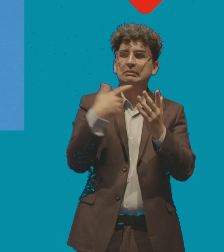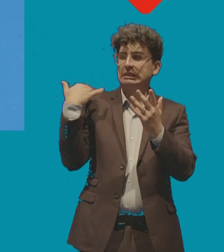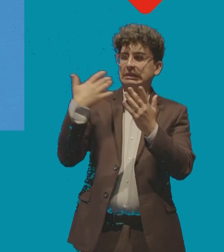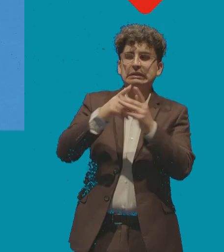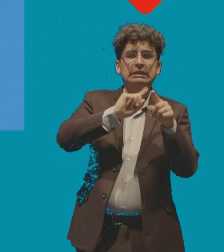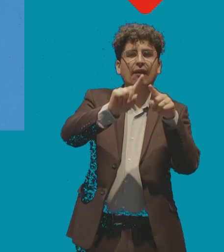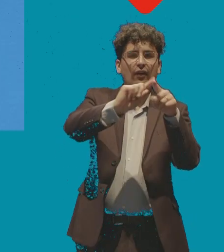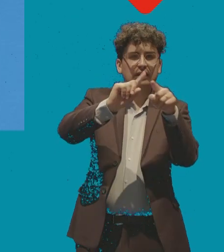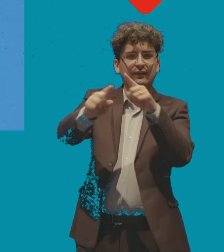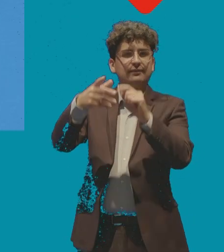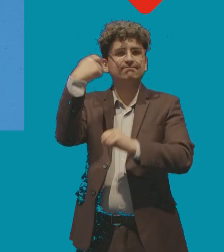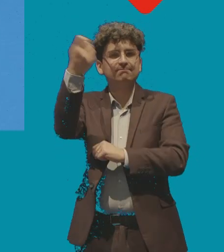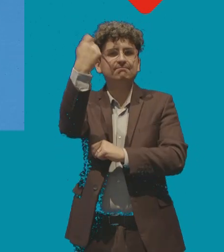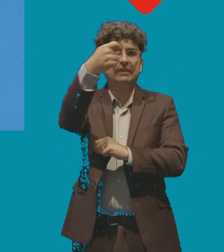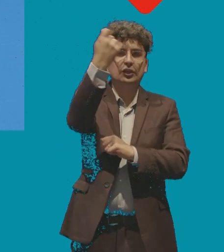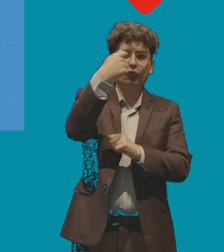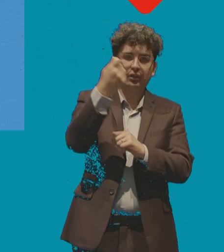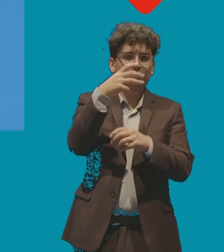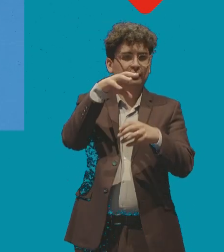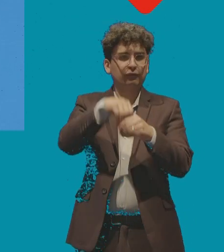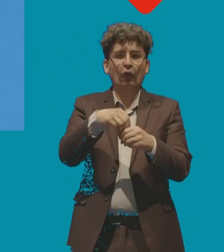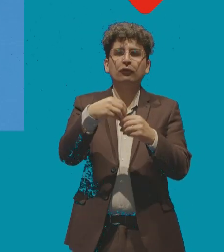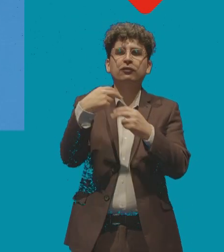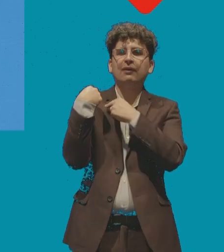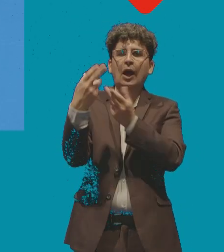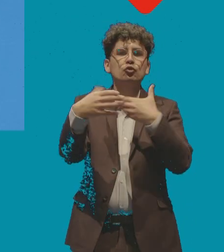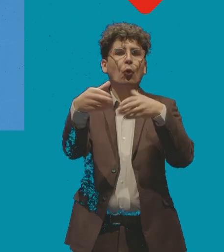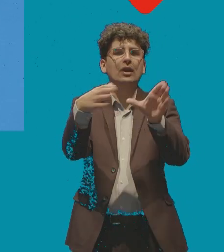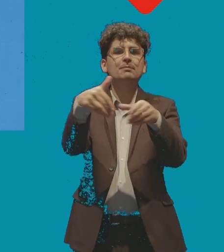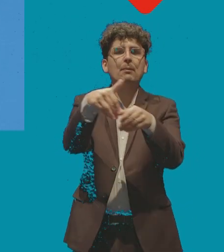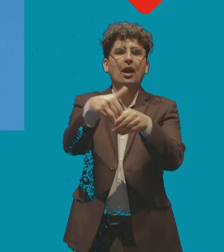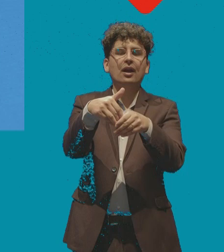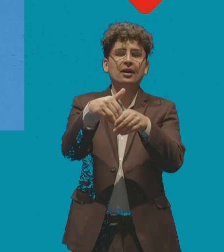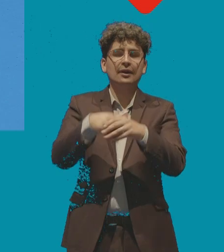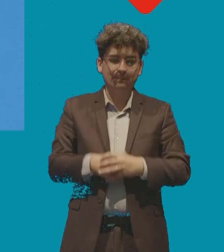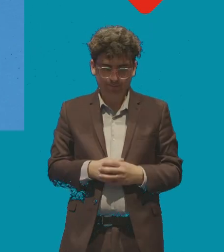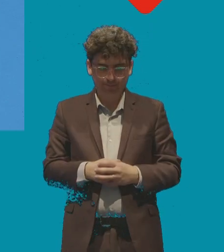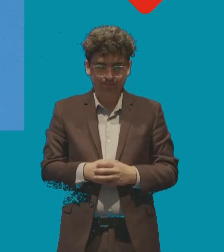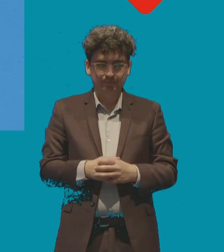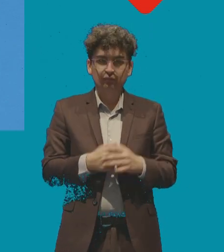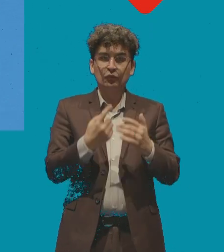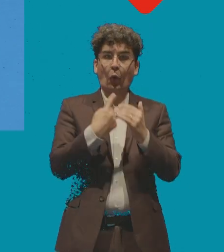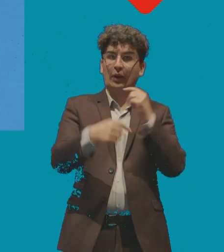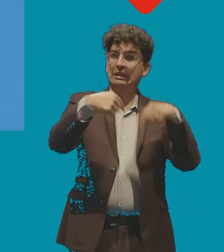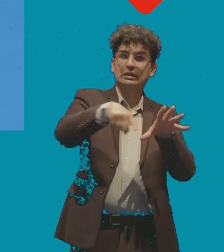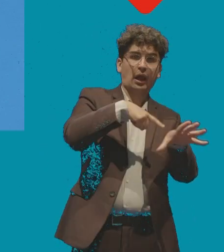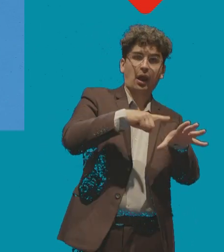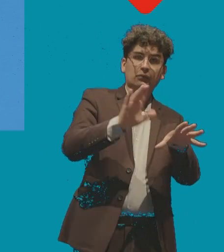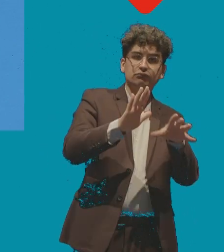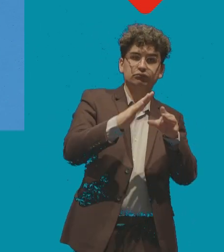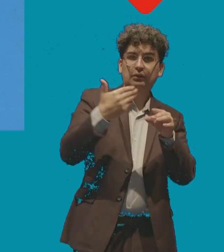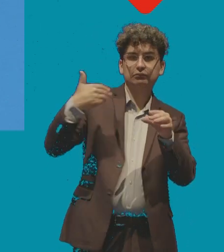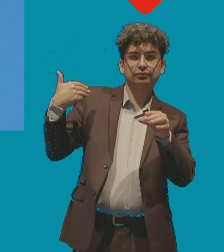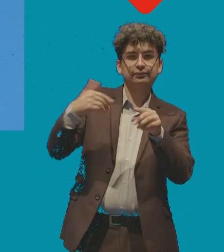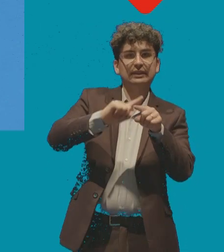important victories in all areas that involved our outsourced members in the civil service. not just this year, but over a number of